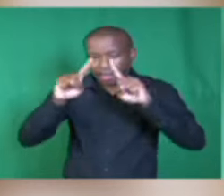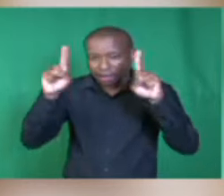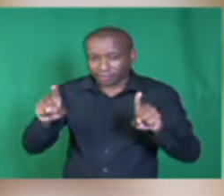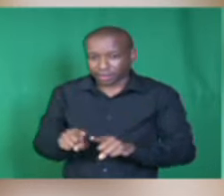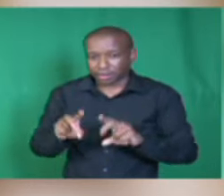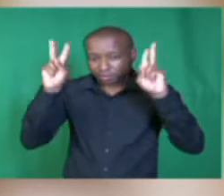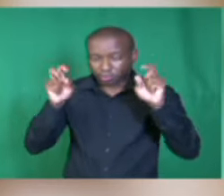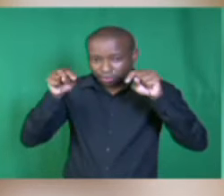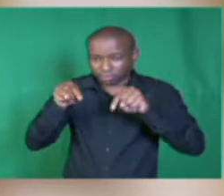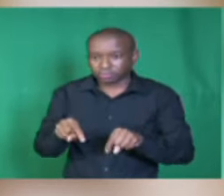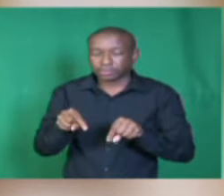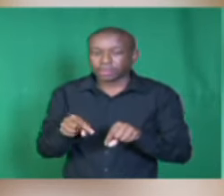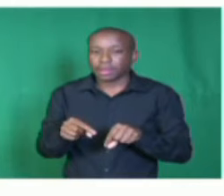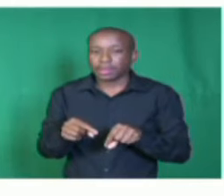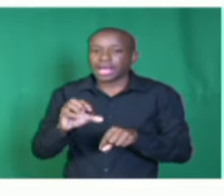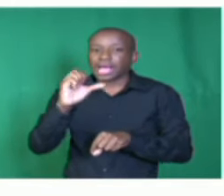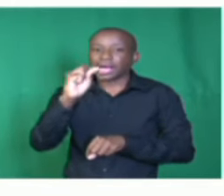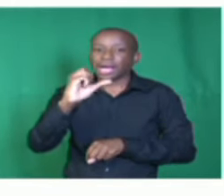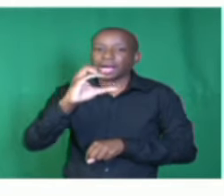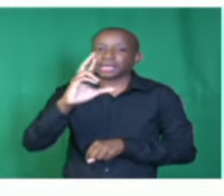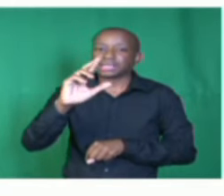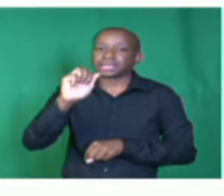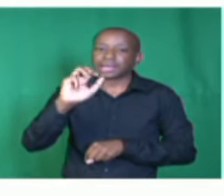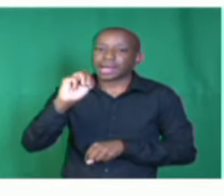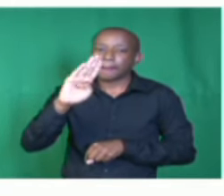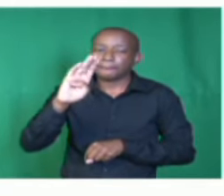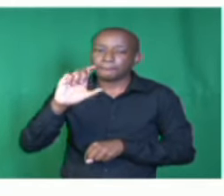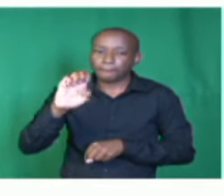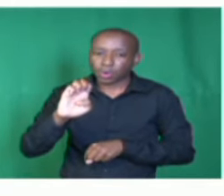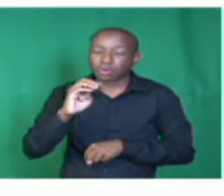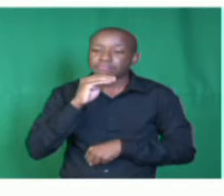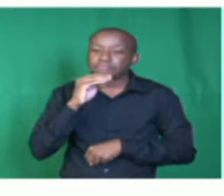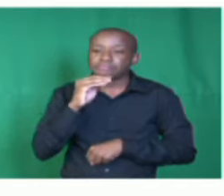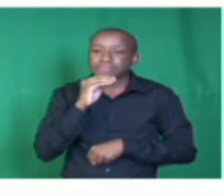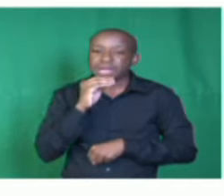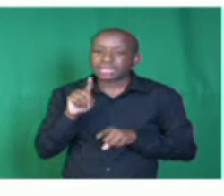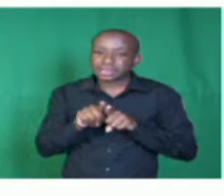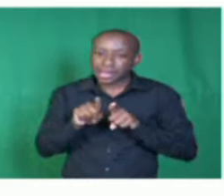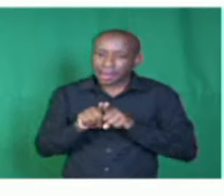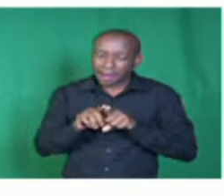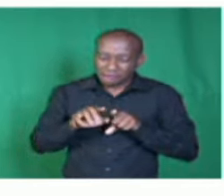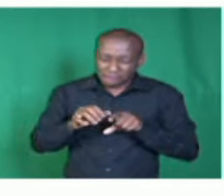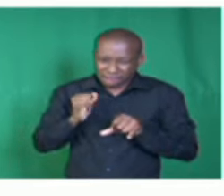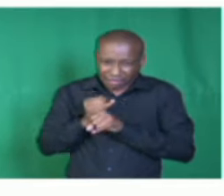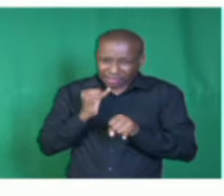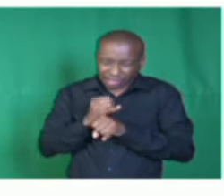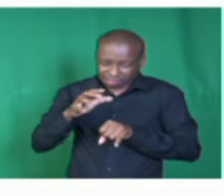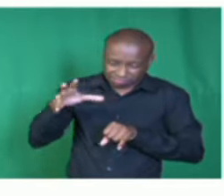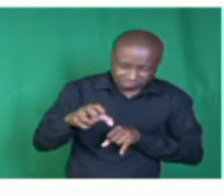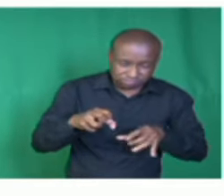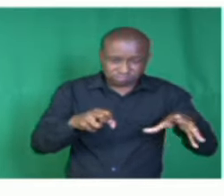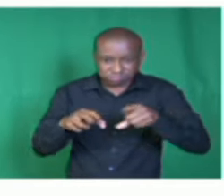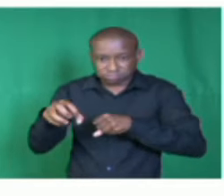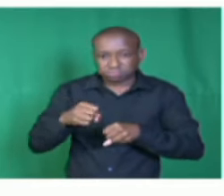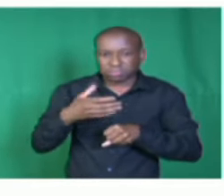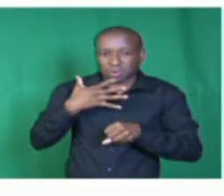Like we have said, the scramble means the rush for colonies. Okay? Now,